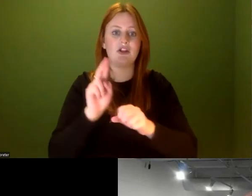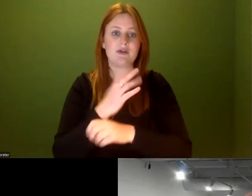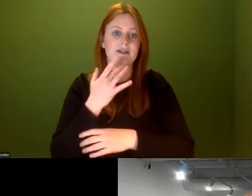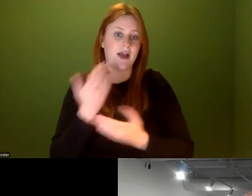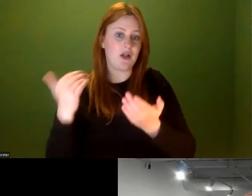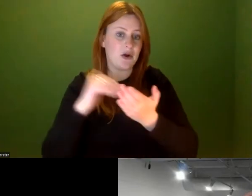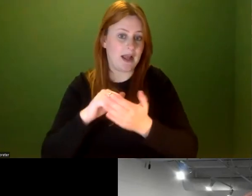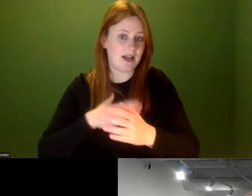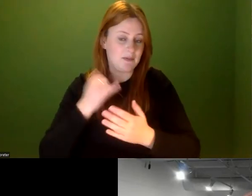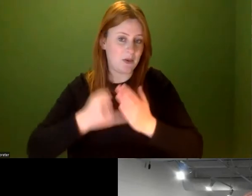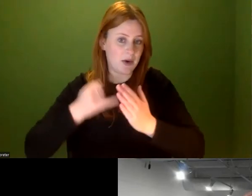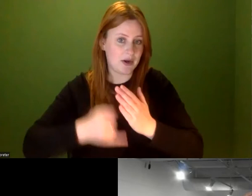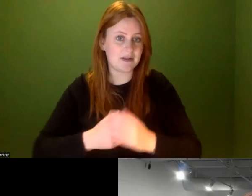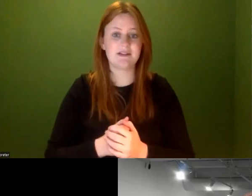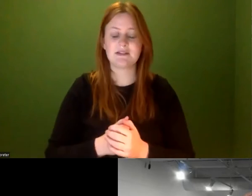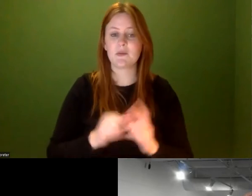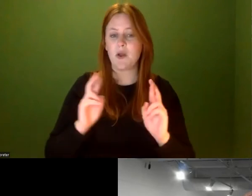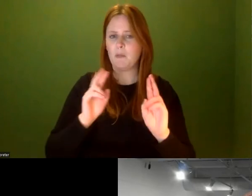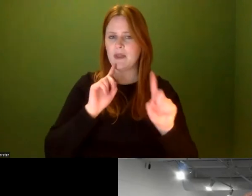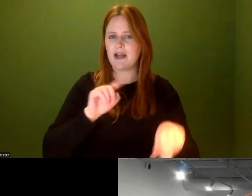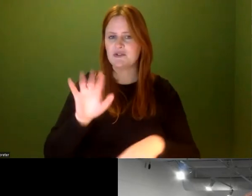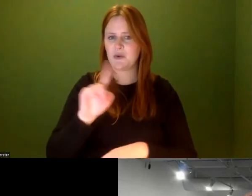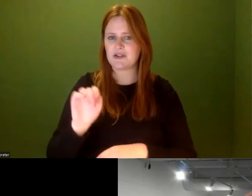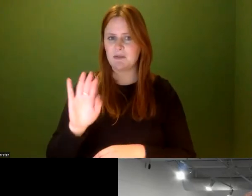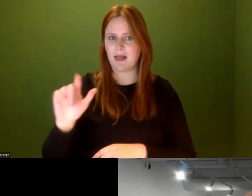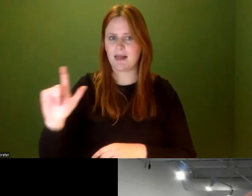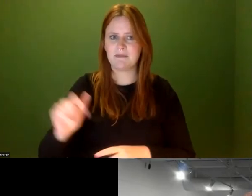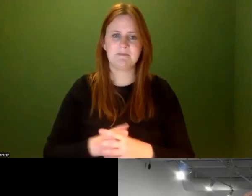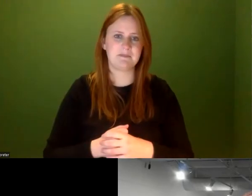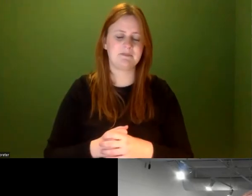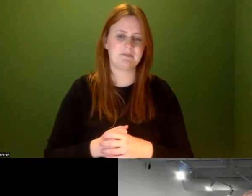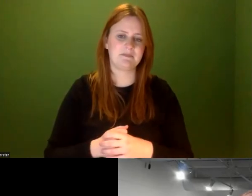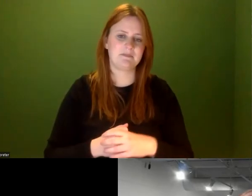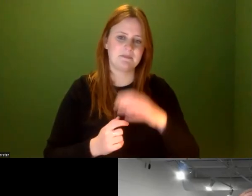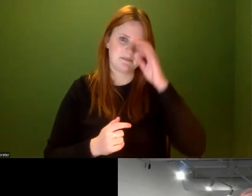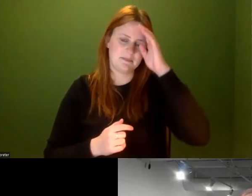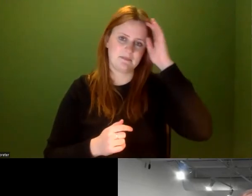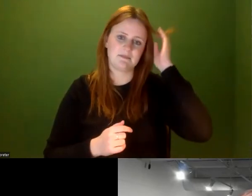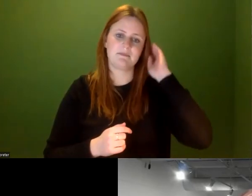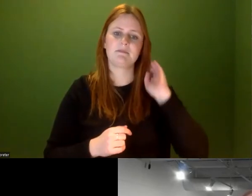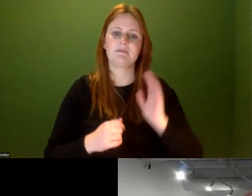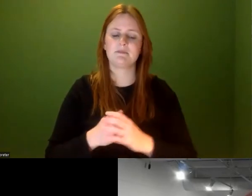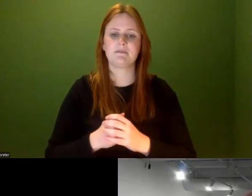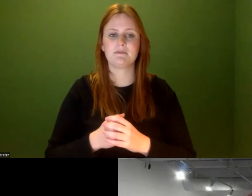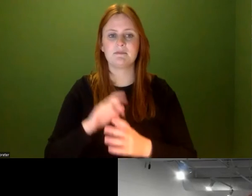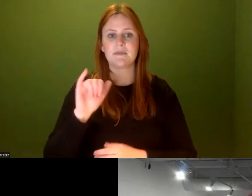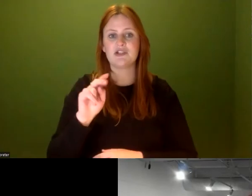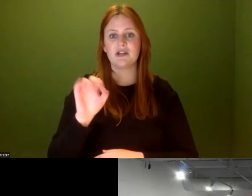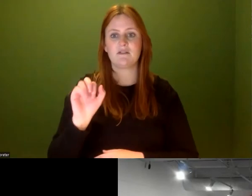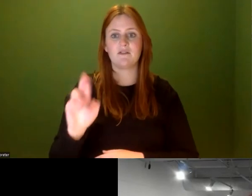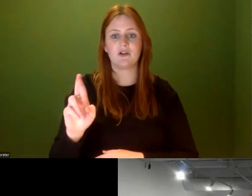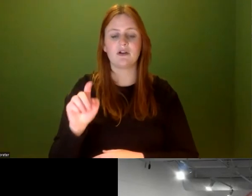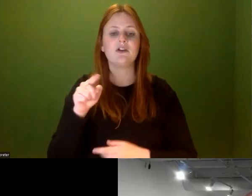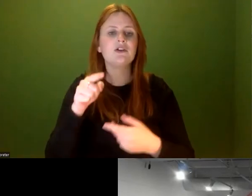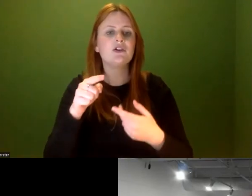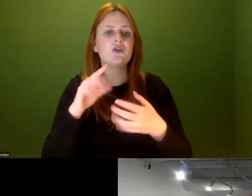work. So I hope that answers your question, Bill, to some extent. Grace, actually, when you mentioned wanting to be, you